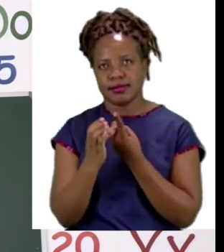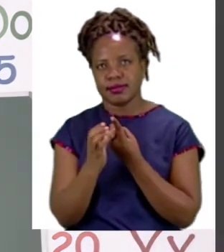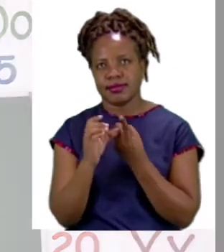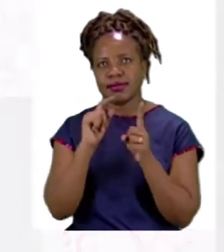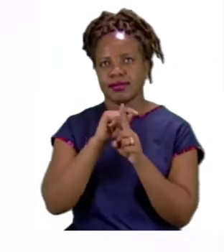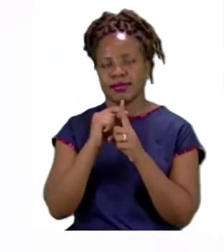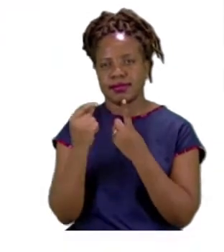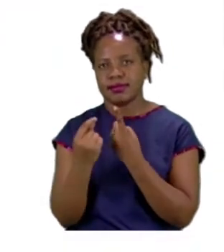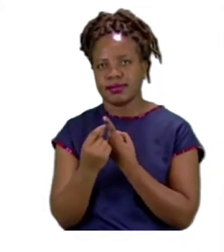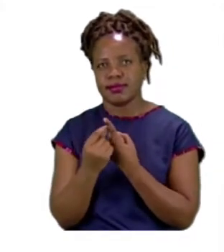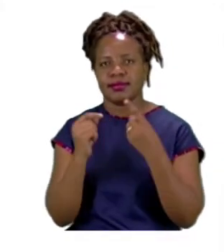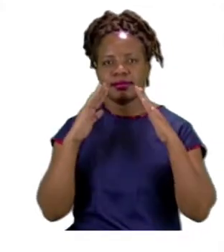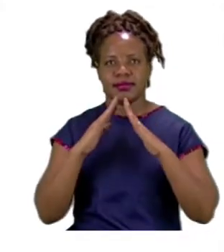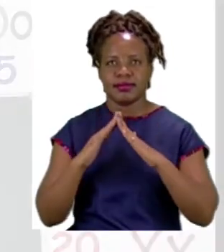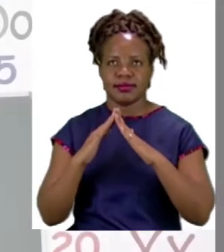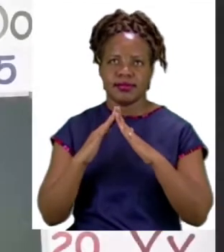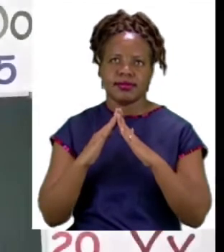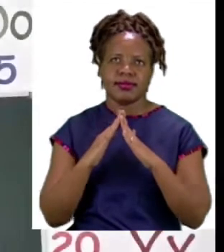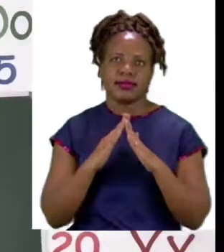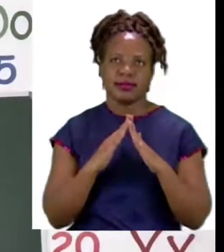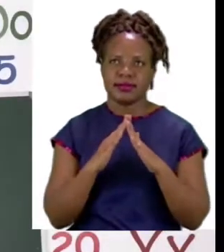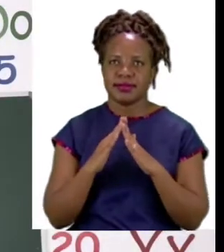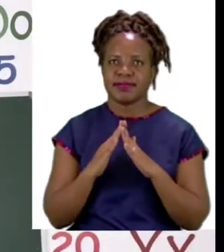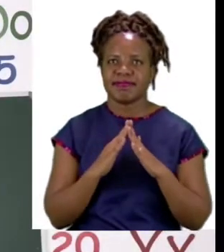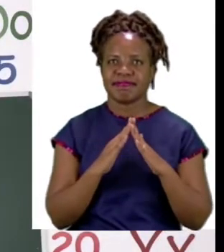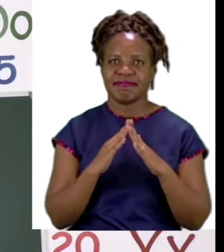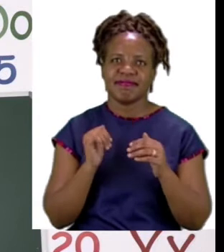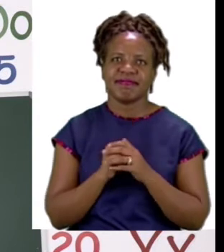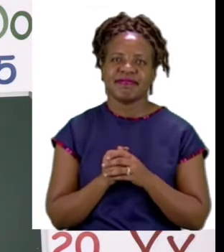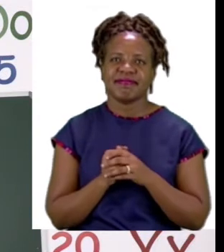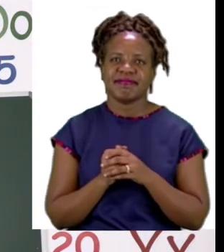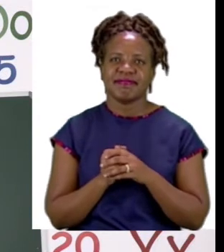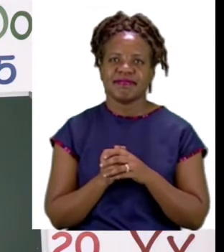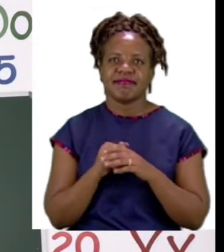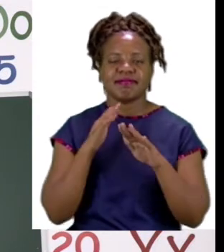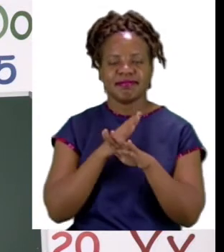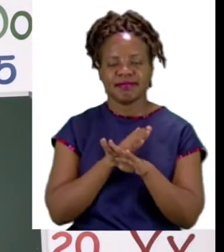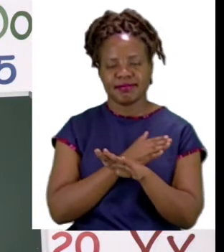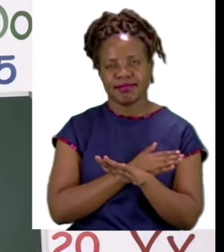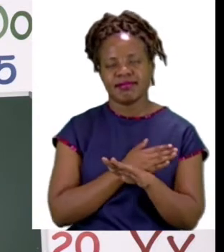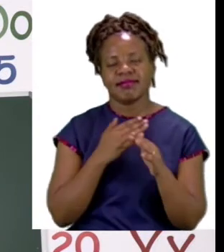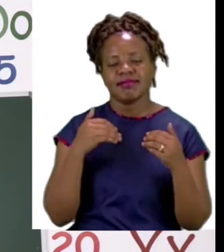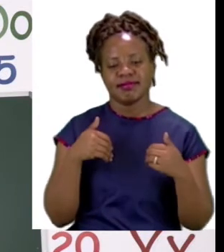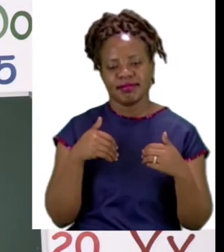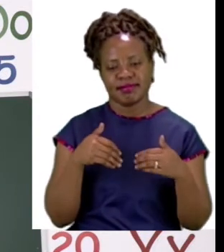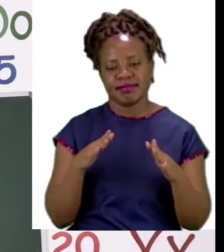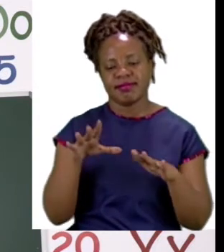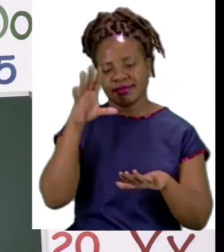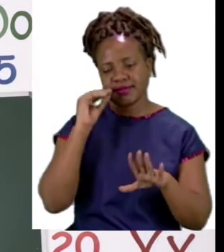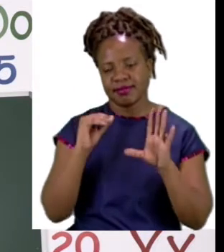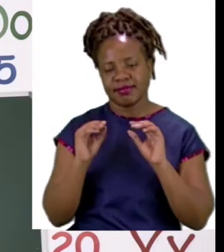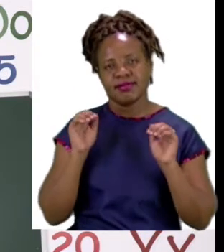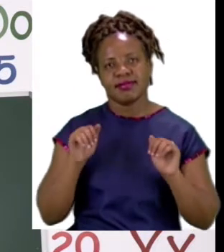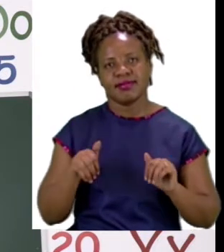culture, traditions and houses. And before we get into any lessons, boys and